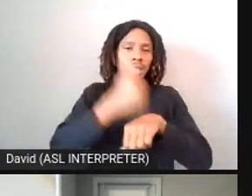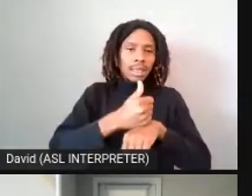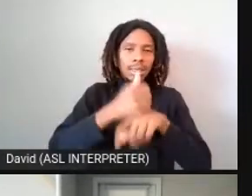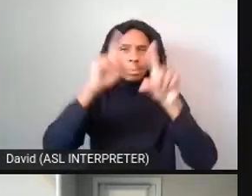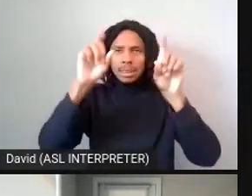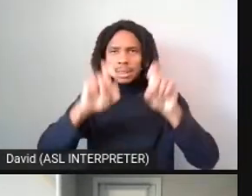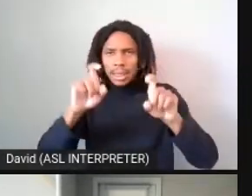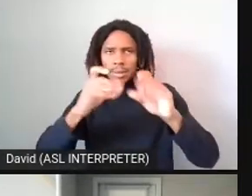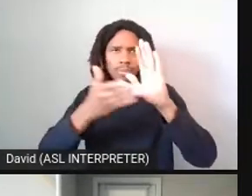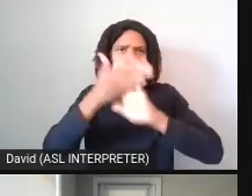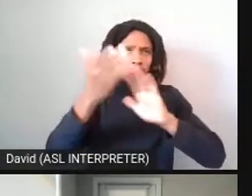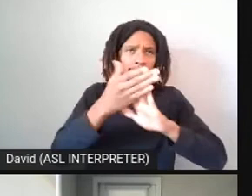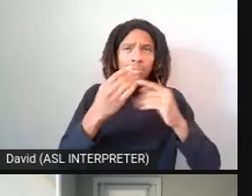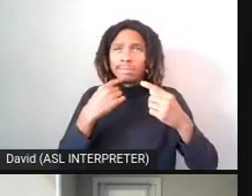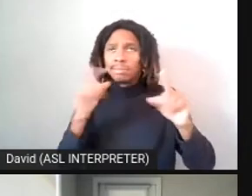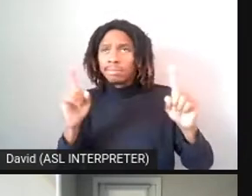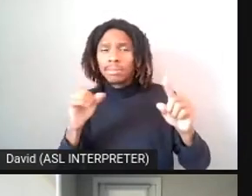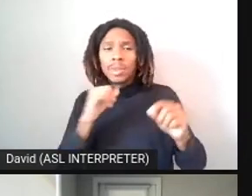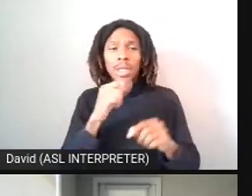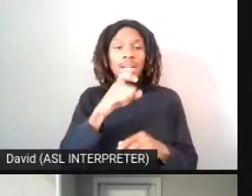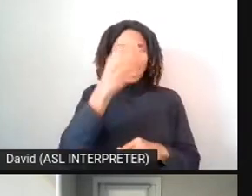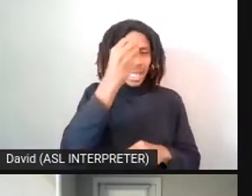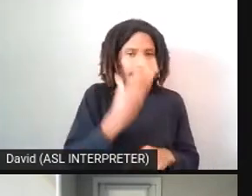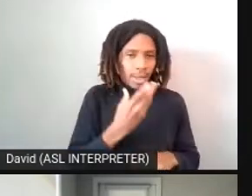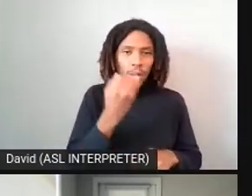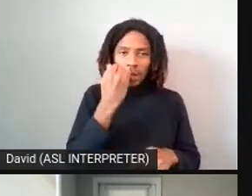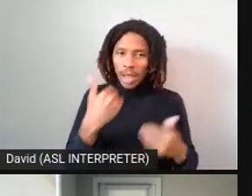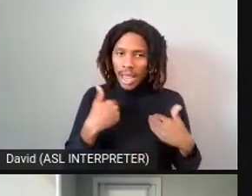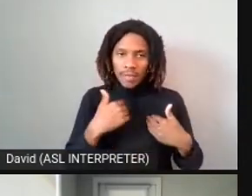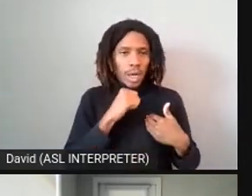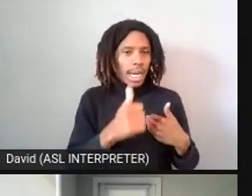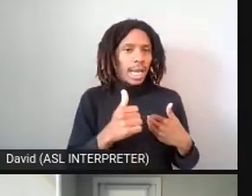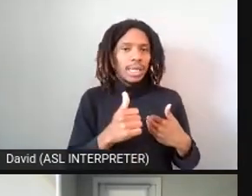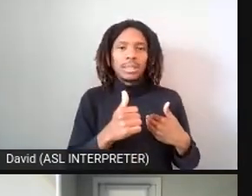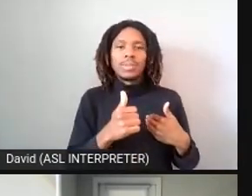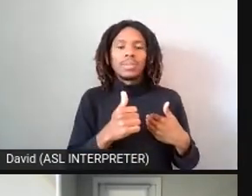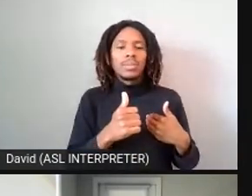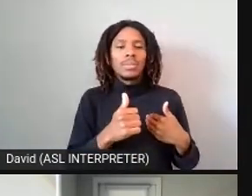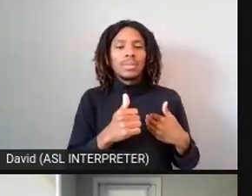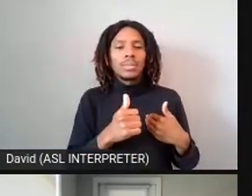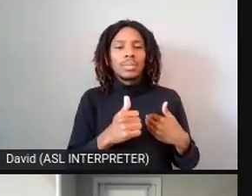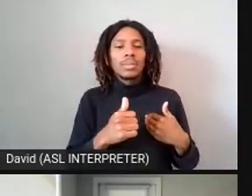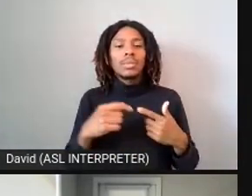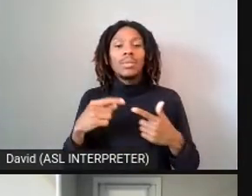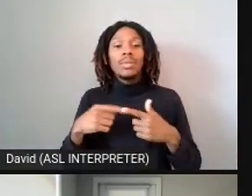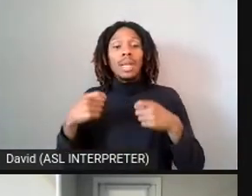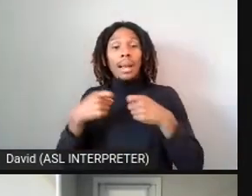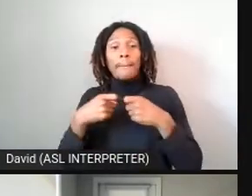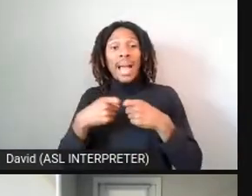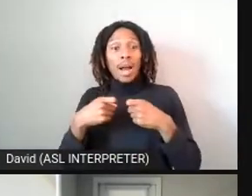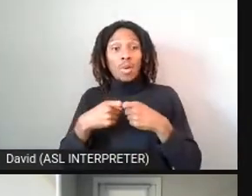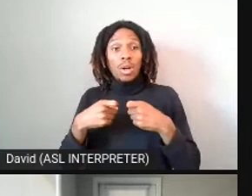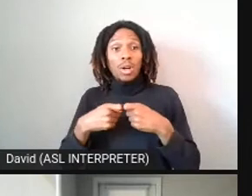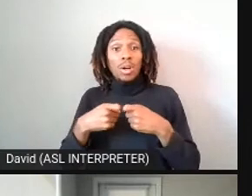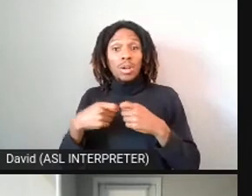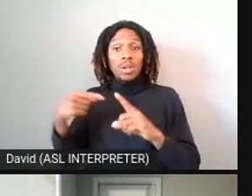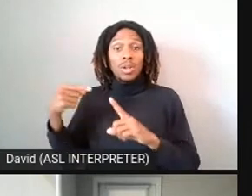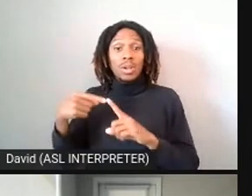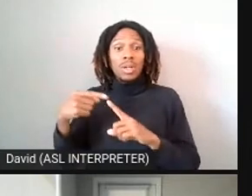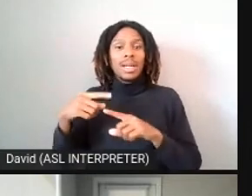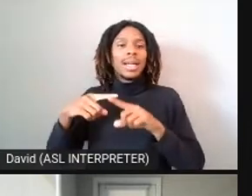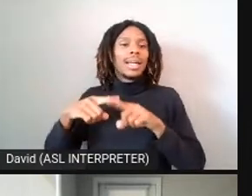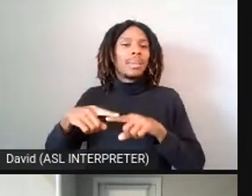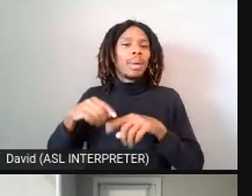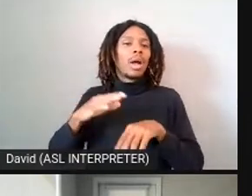need to let us know whether you have that accommodation or not. In terms of the power draw, depending on